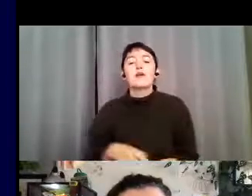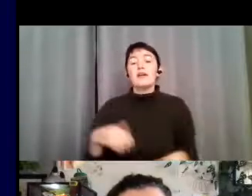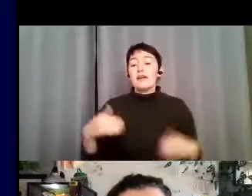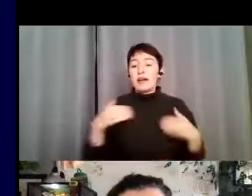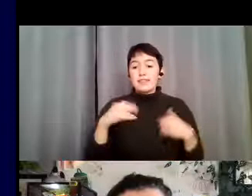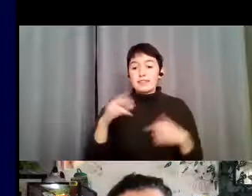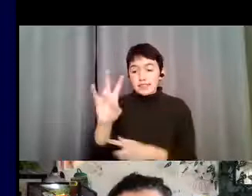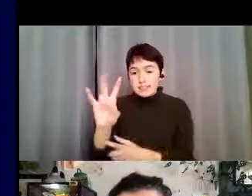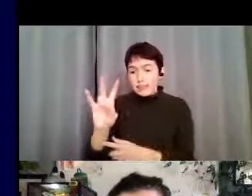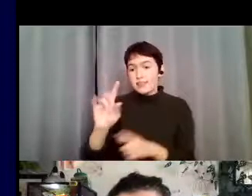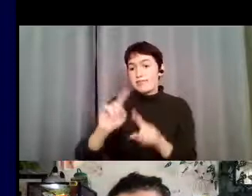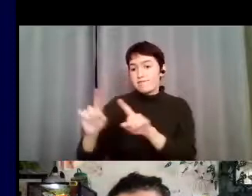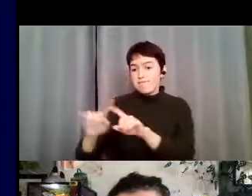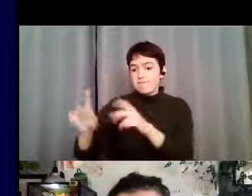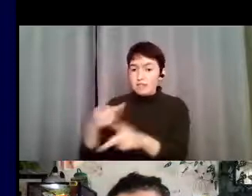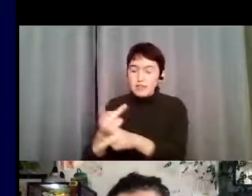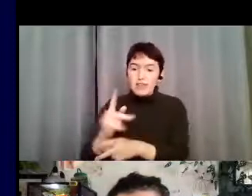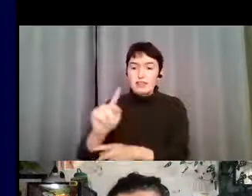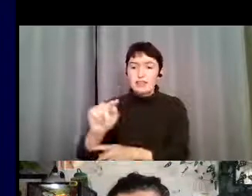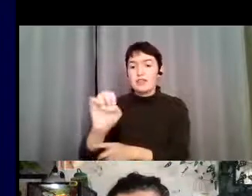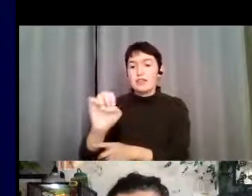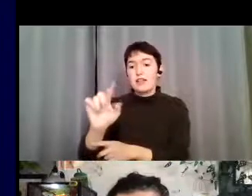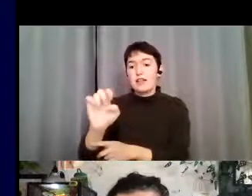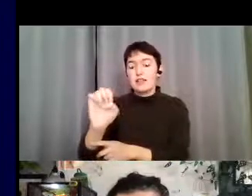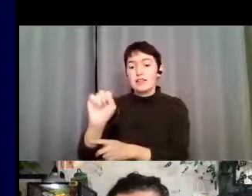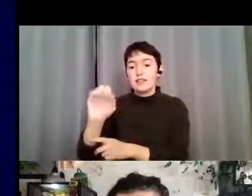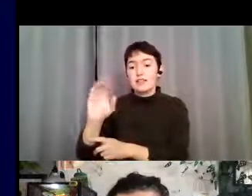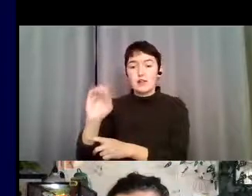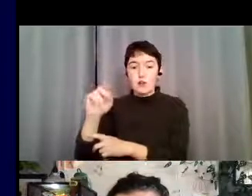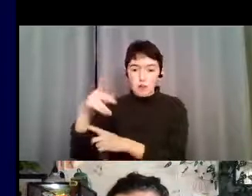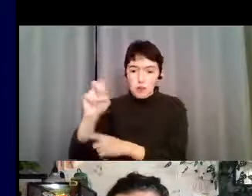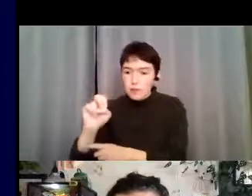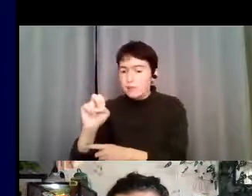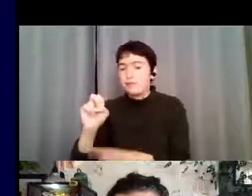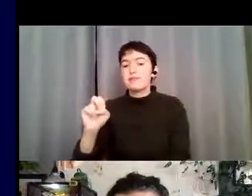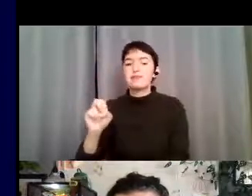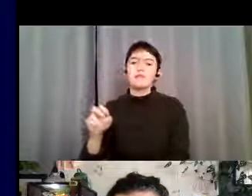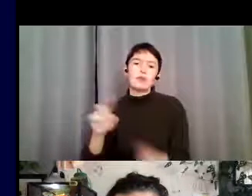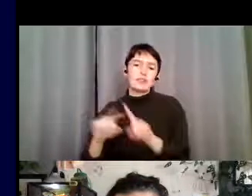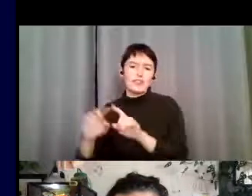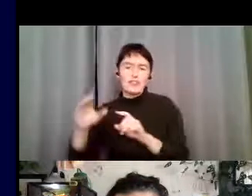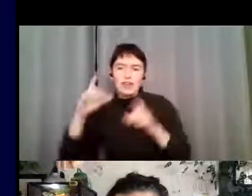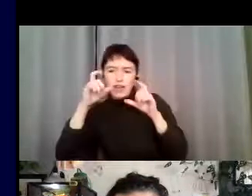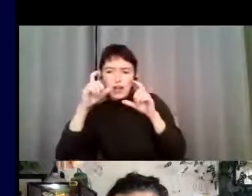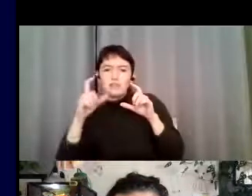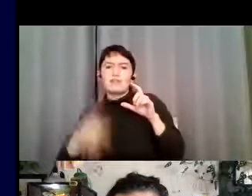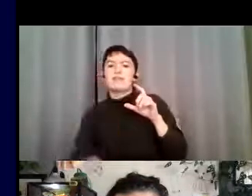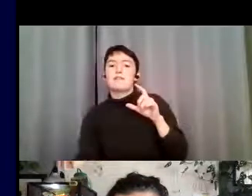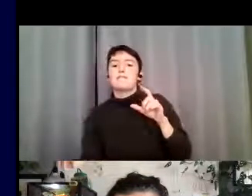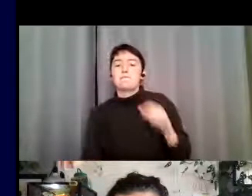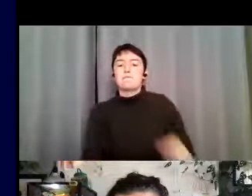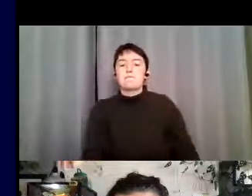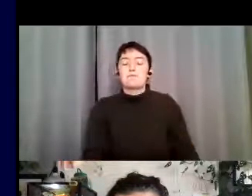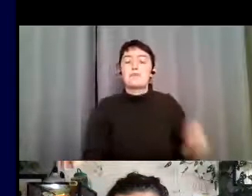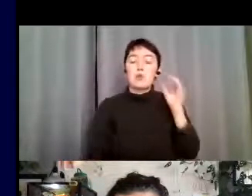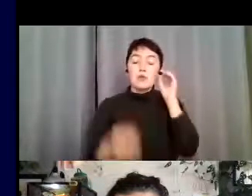And so that's almost like having 7 different kinds of eyes or 7 different kinds of glasses that you can look through. So for instance, if you